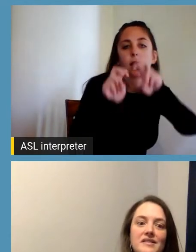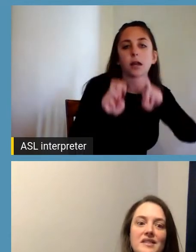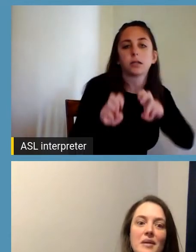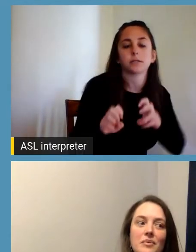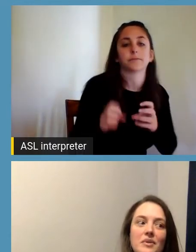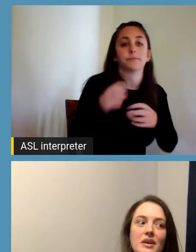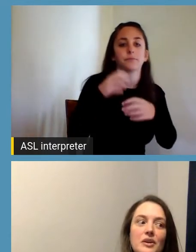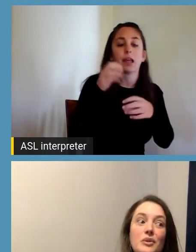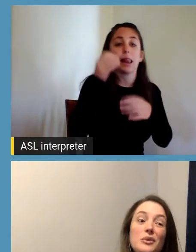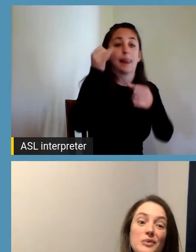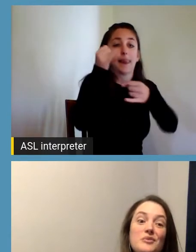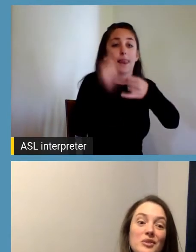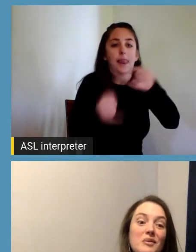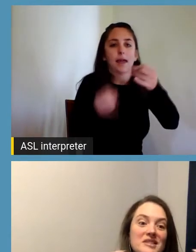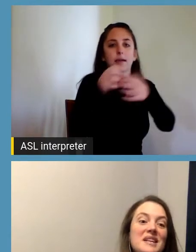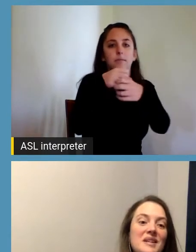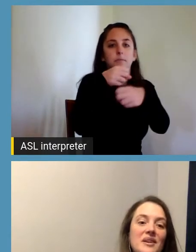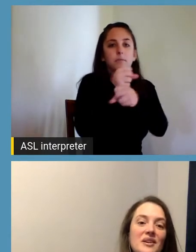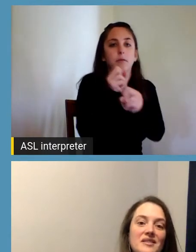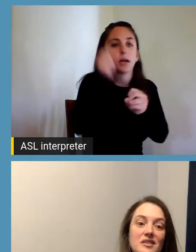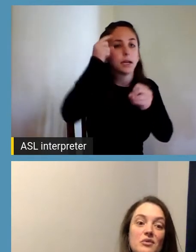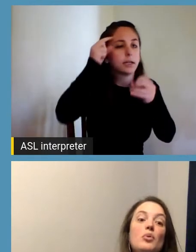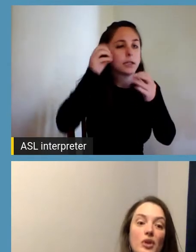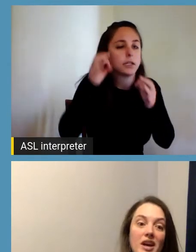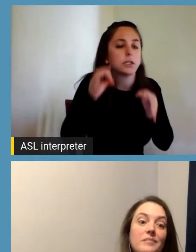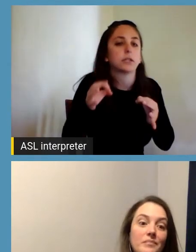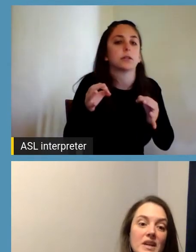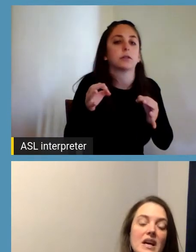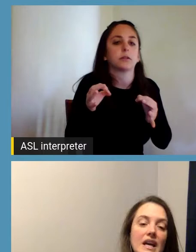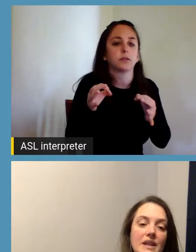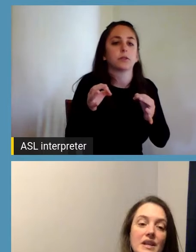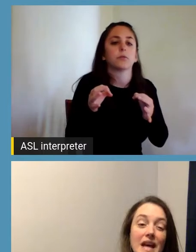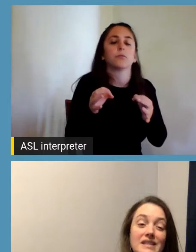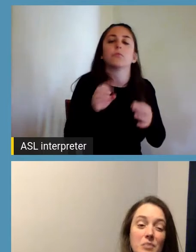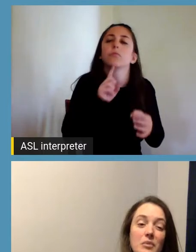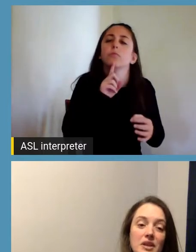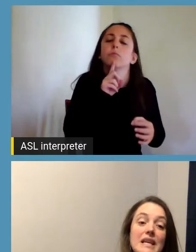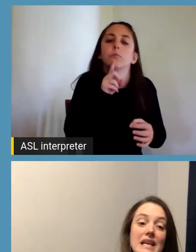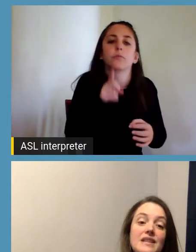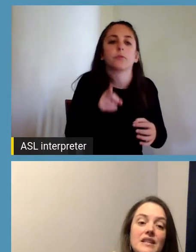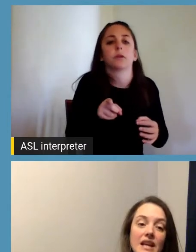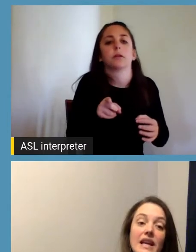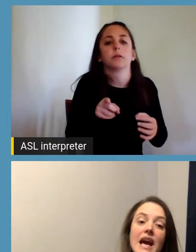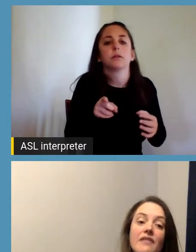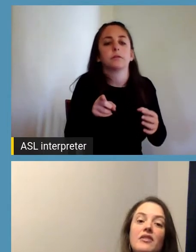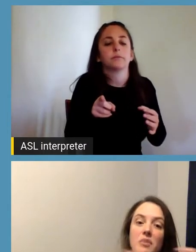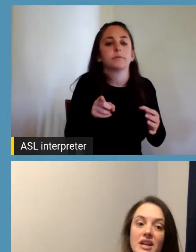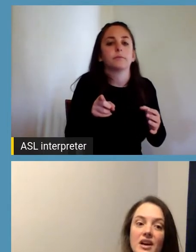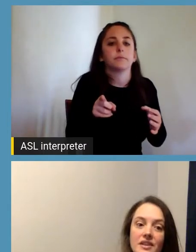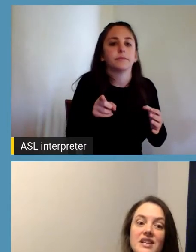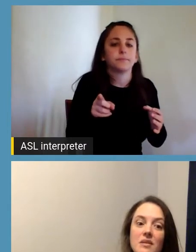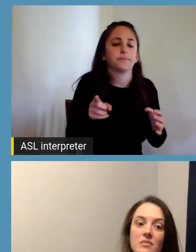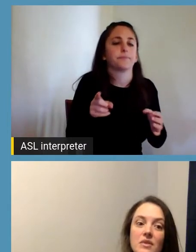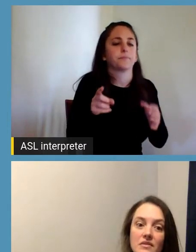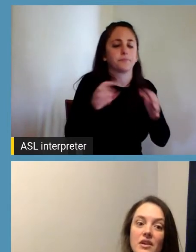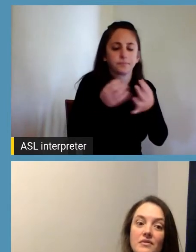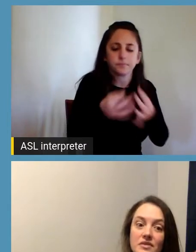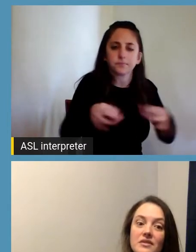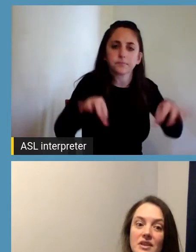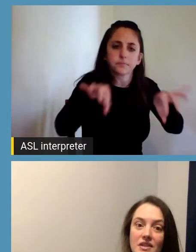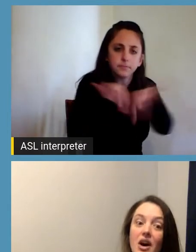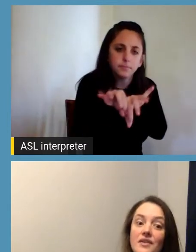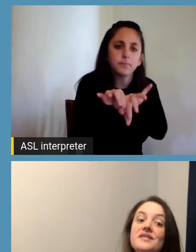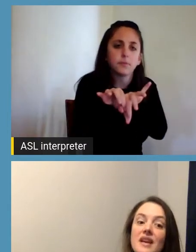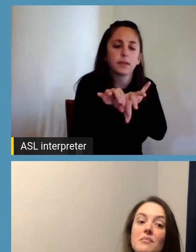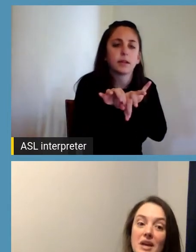that last step, includes really what's hidden in there is the reporting. And I think that's probably the key to getting everybody on the team